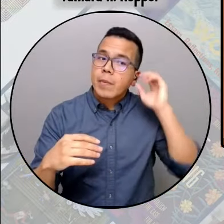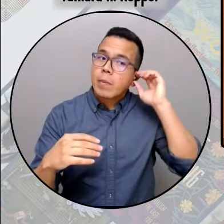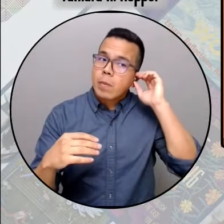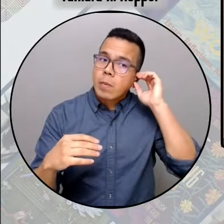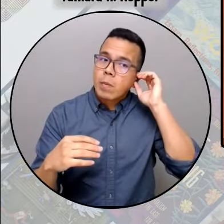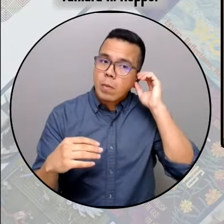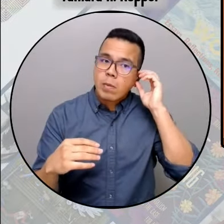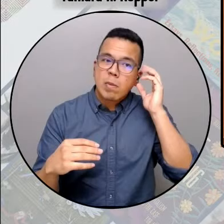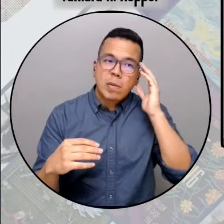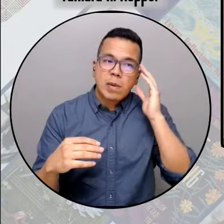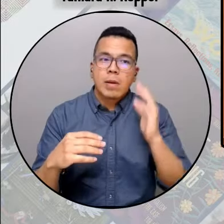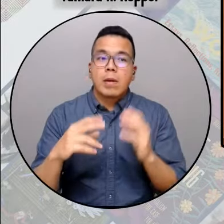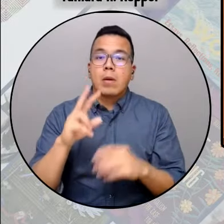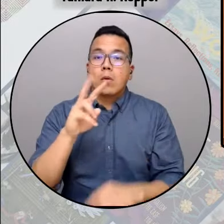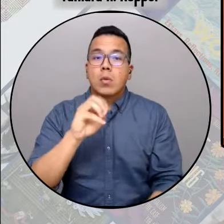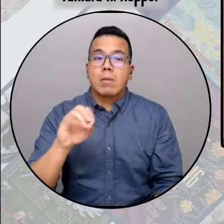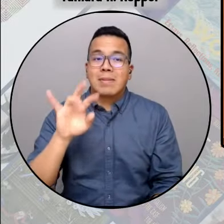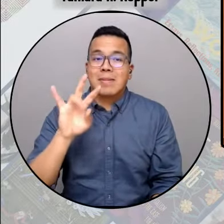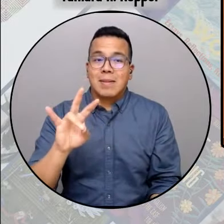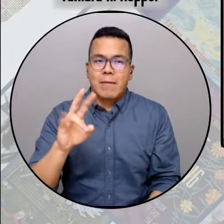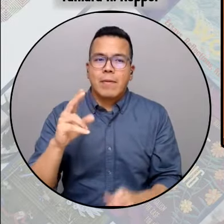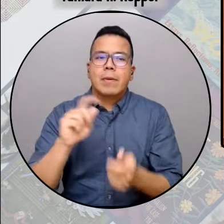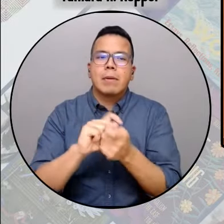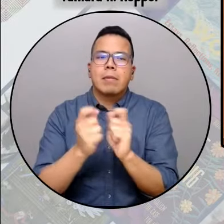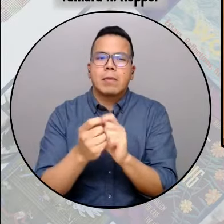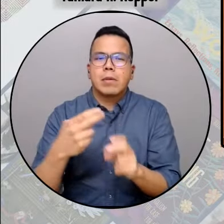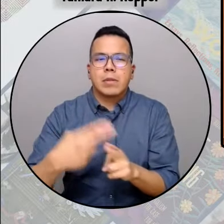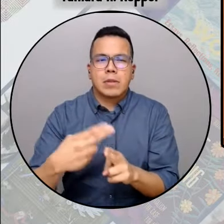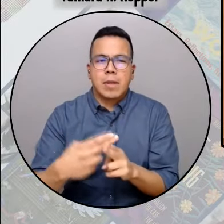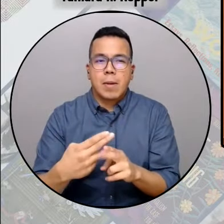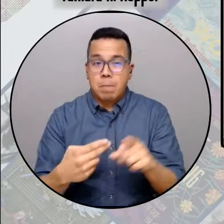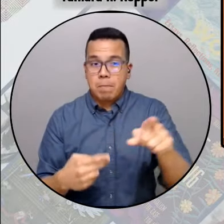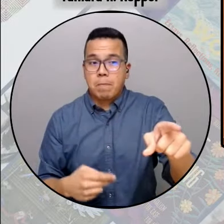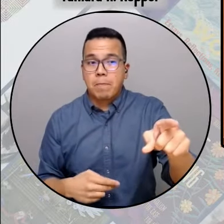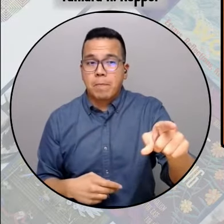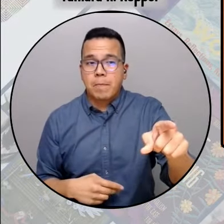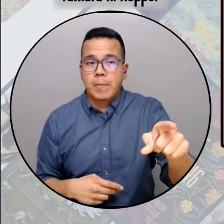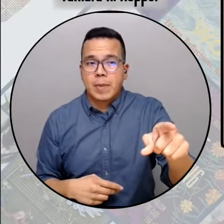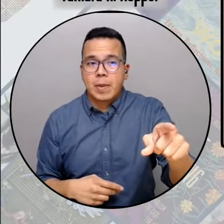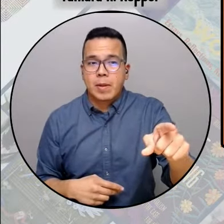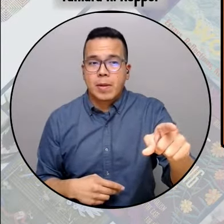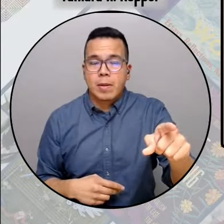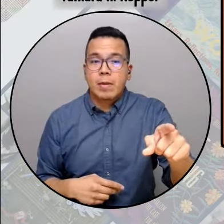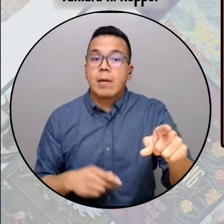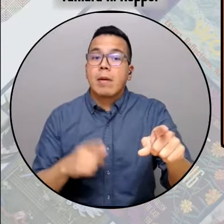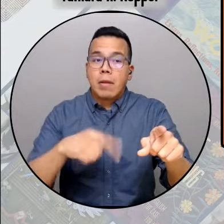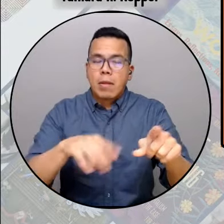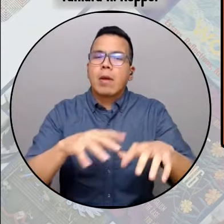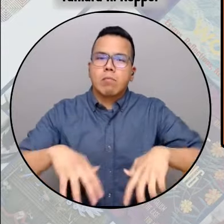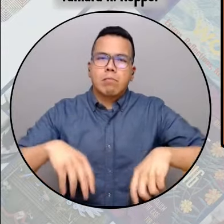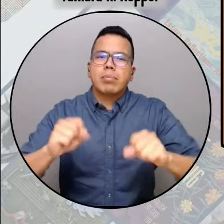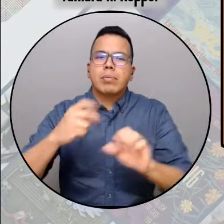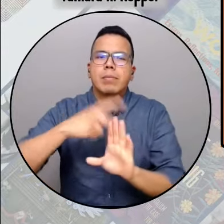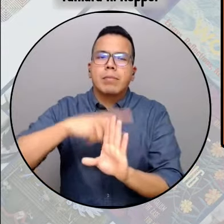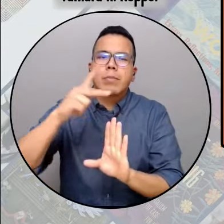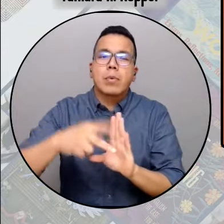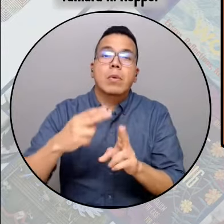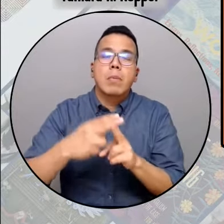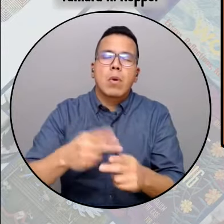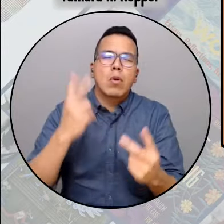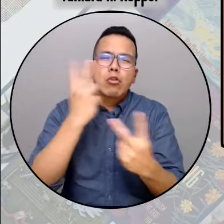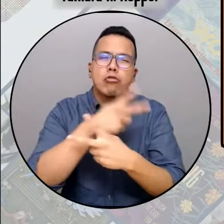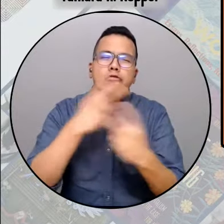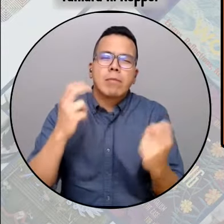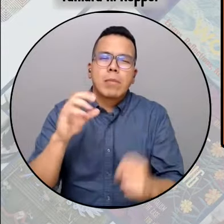Customs Enforcement, and they assumed programmatic control of criminal alien program. And we'll be learning more what the criminal alien program is